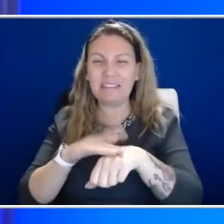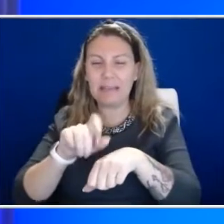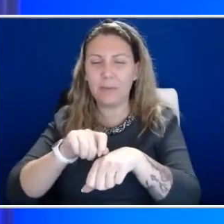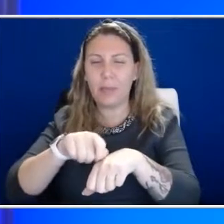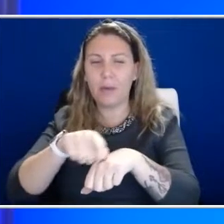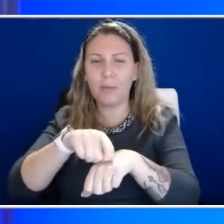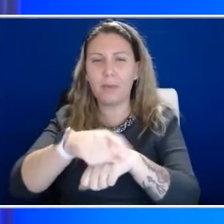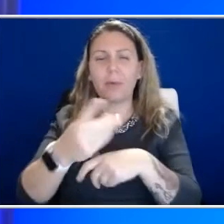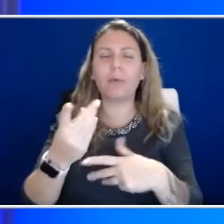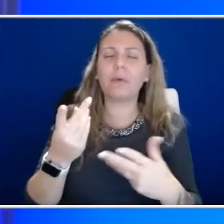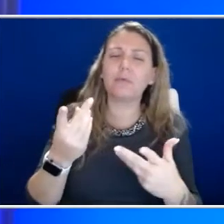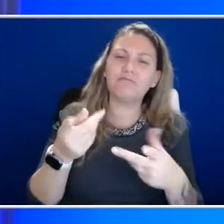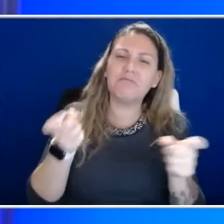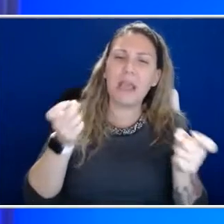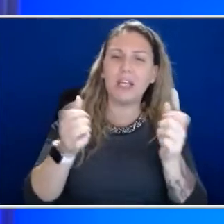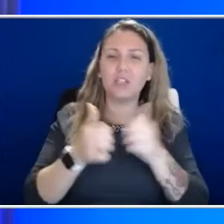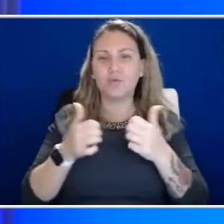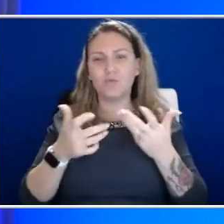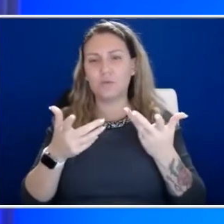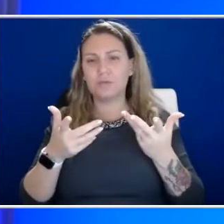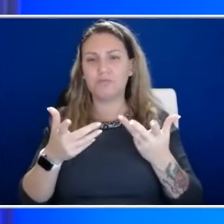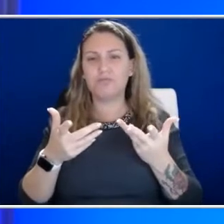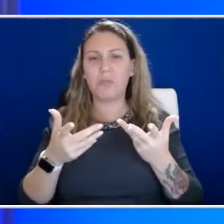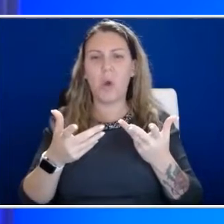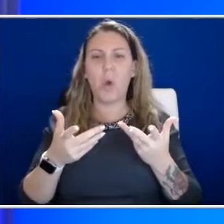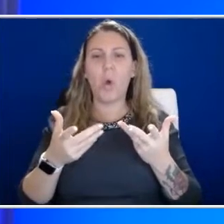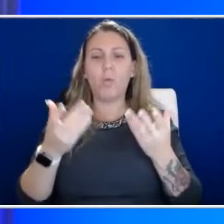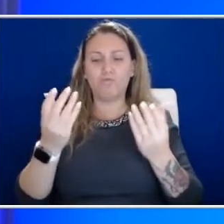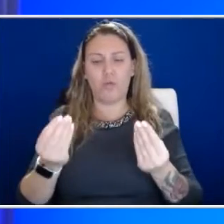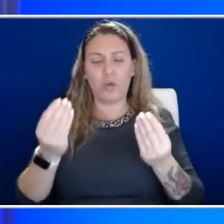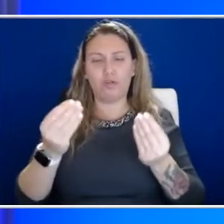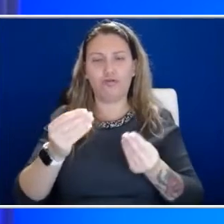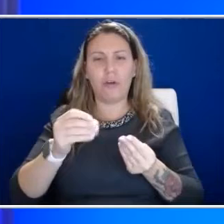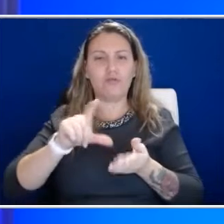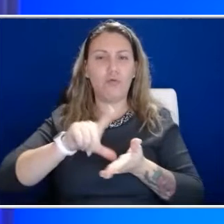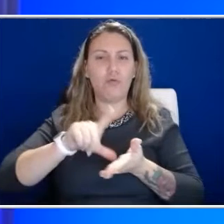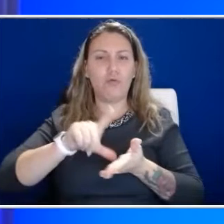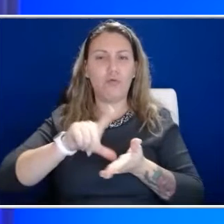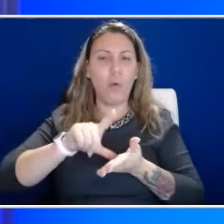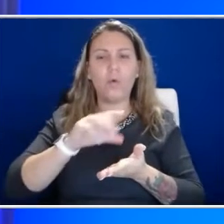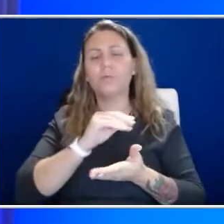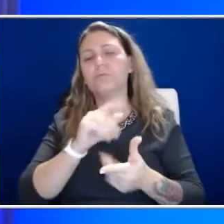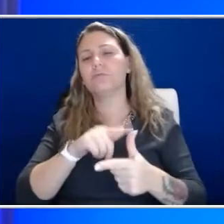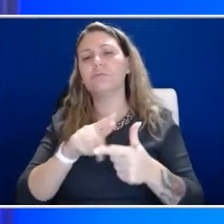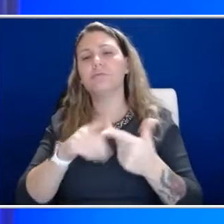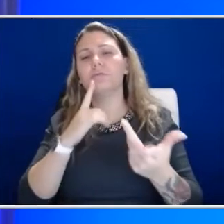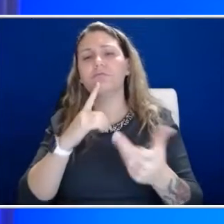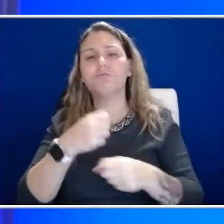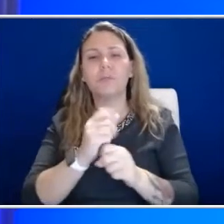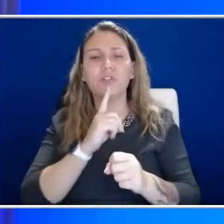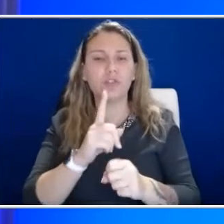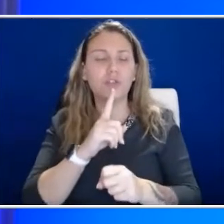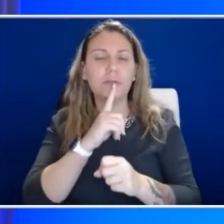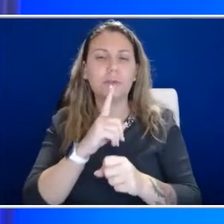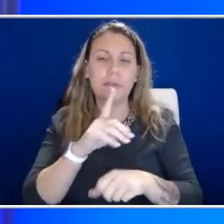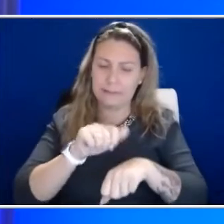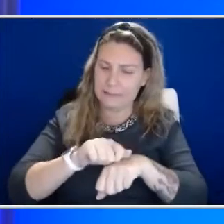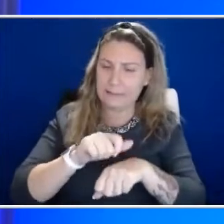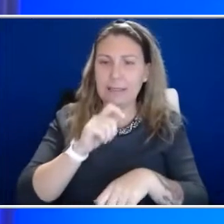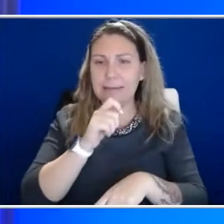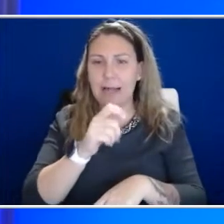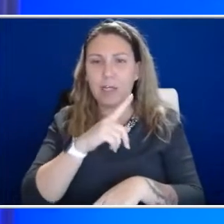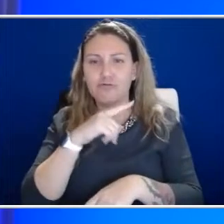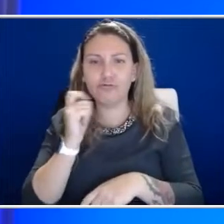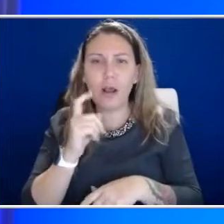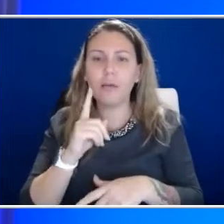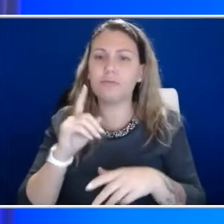with kind of basic moisturizers, emollients, and then making sure that the skin doesn't dry out, stays covered. You can still shower with